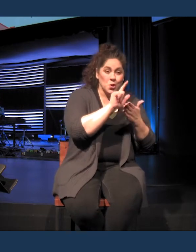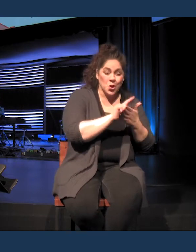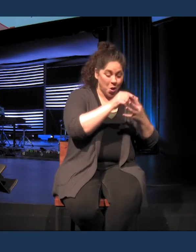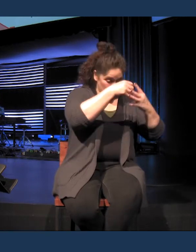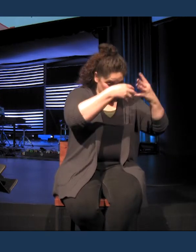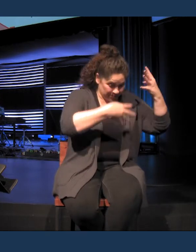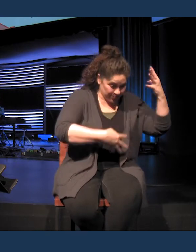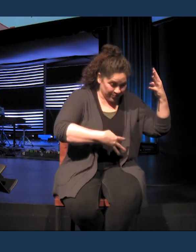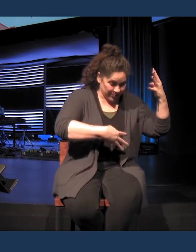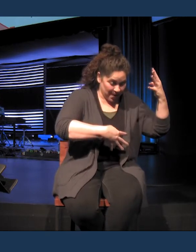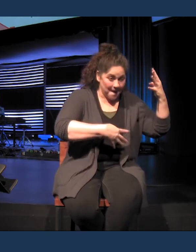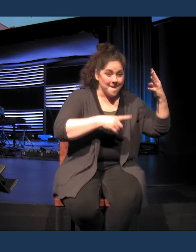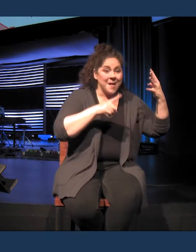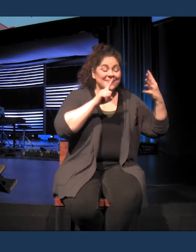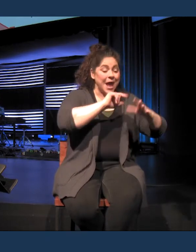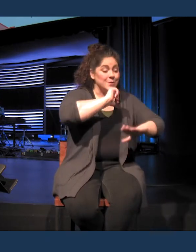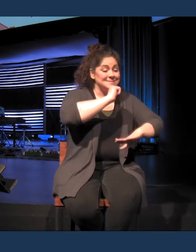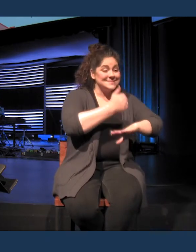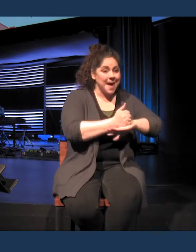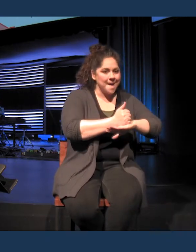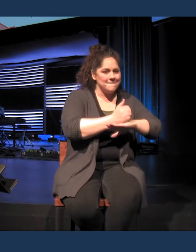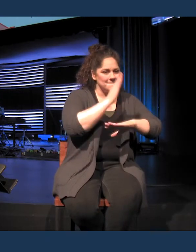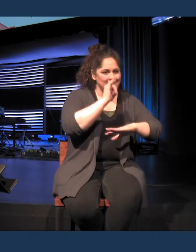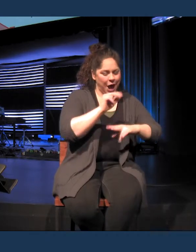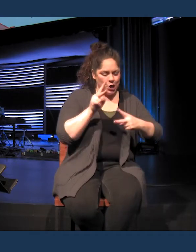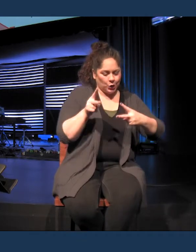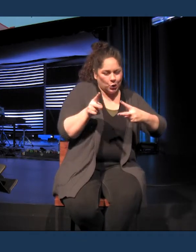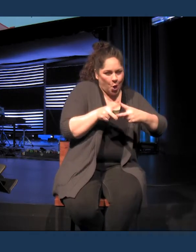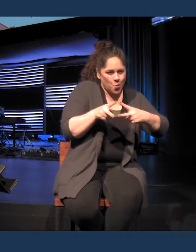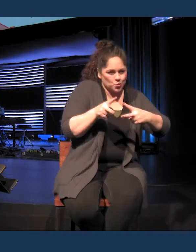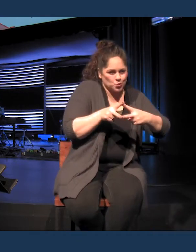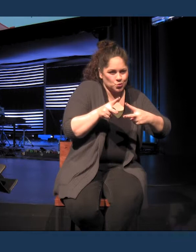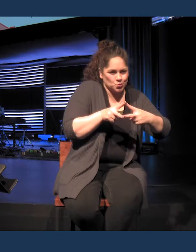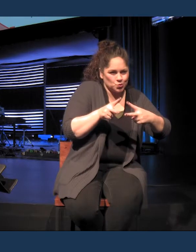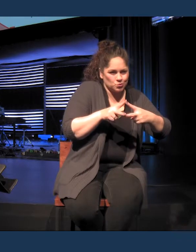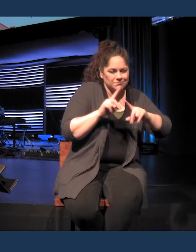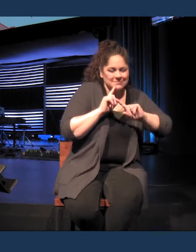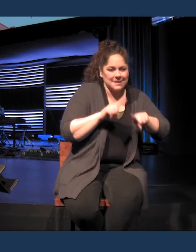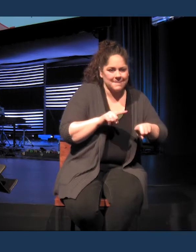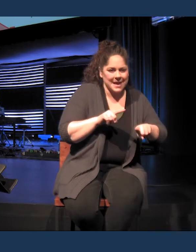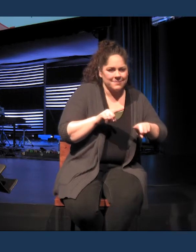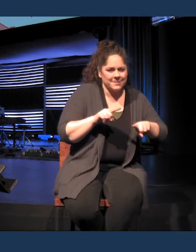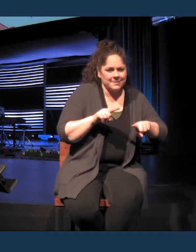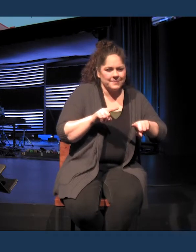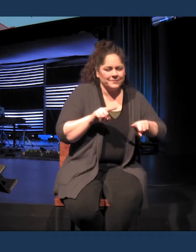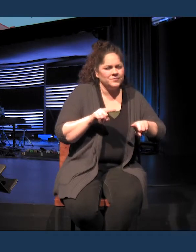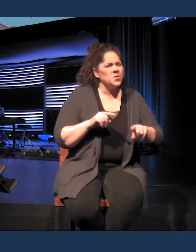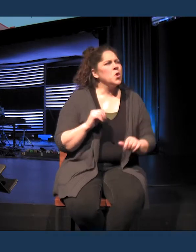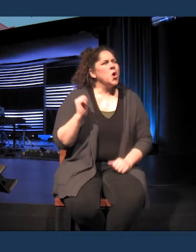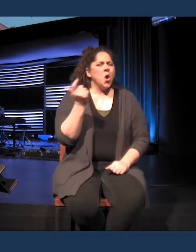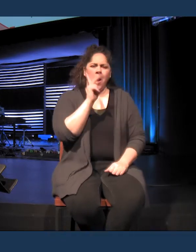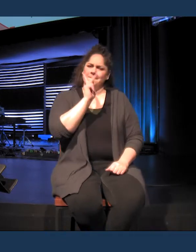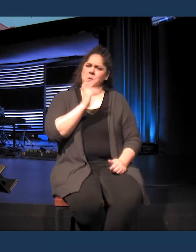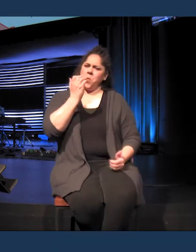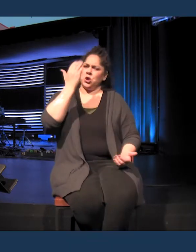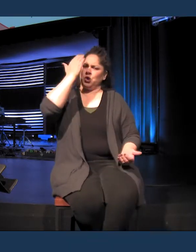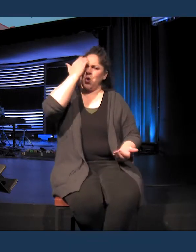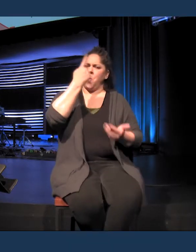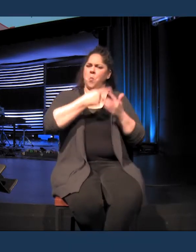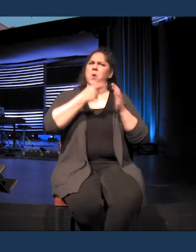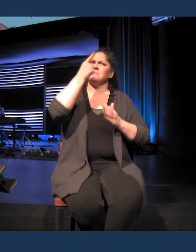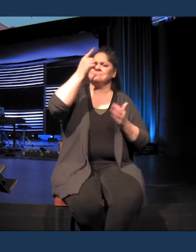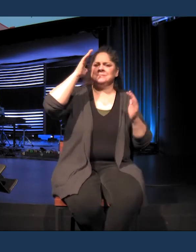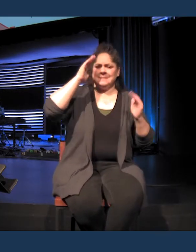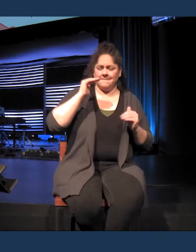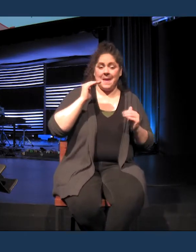commandments. You know, all people want to know what's expected. And Jesus made it